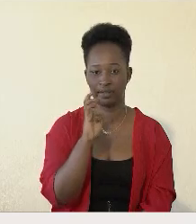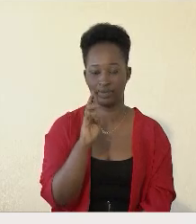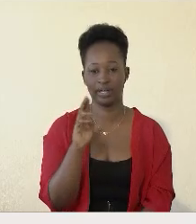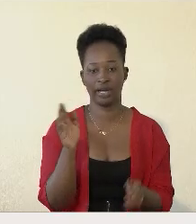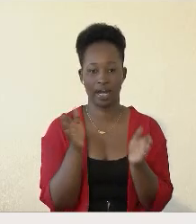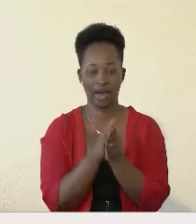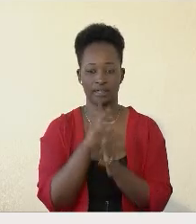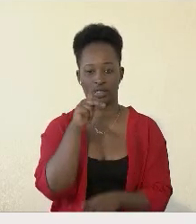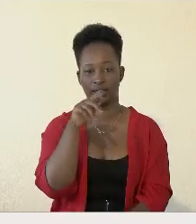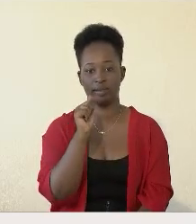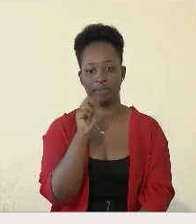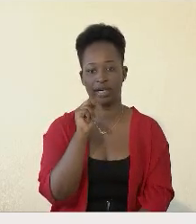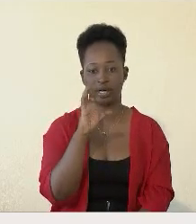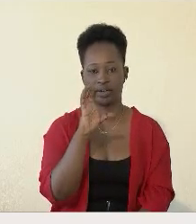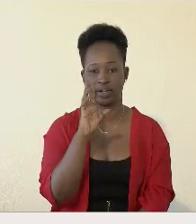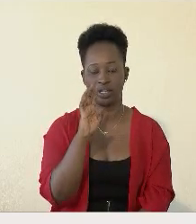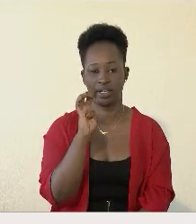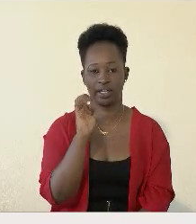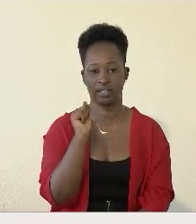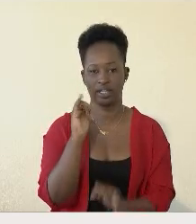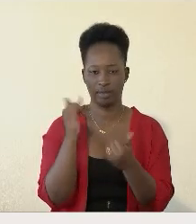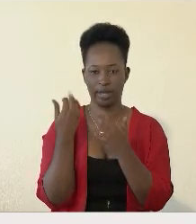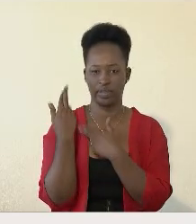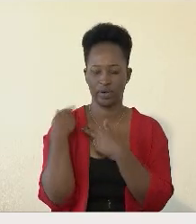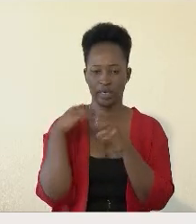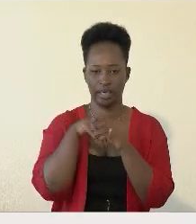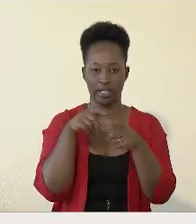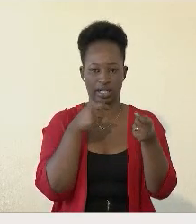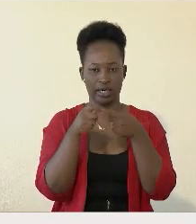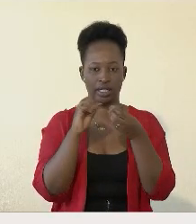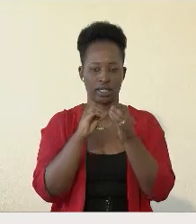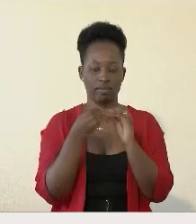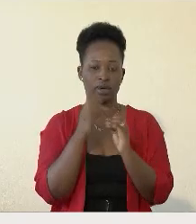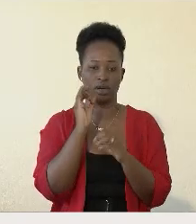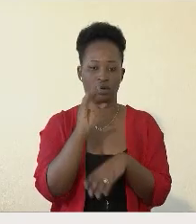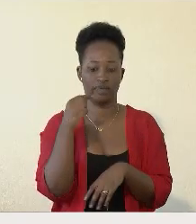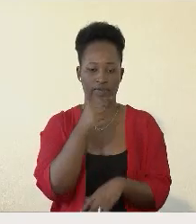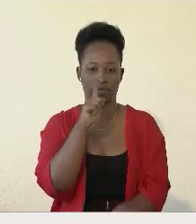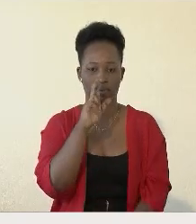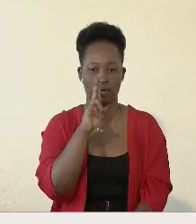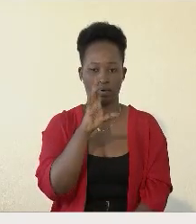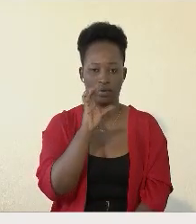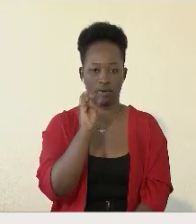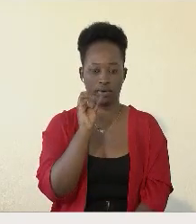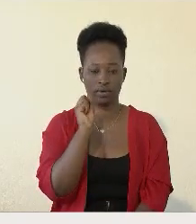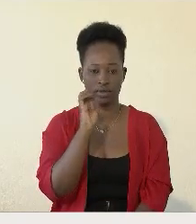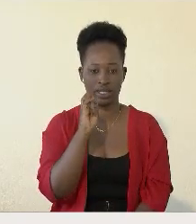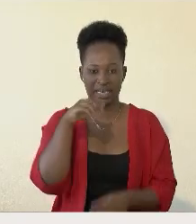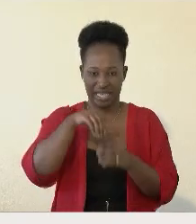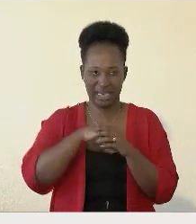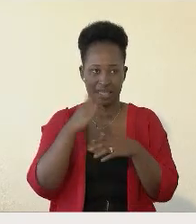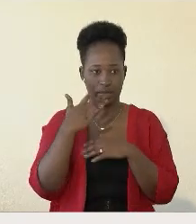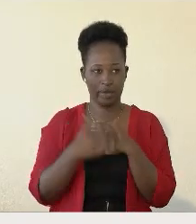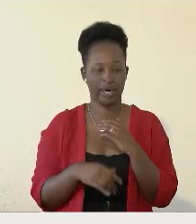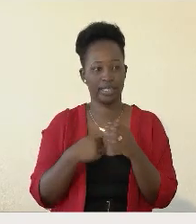liver and the pancreas plays a role in regulating the amount of glucose in the body, in the blood. So get me very well. I